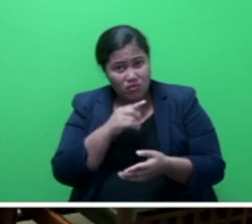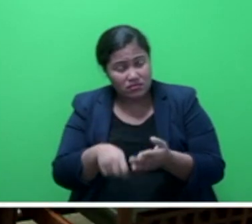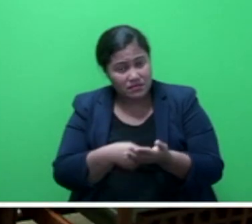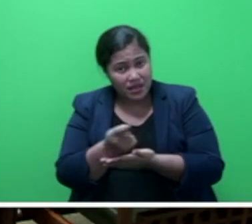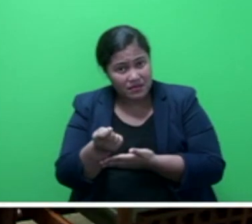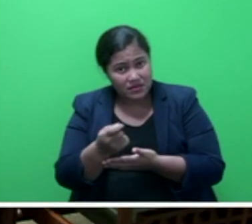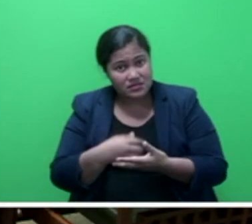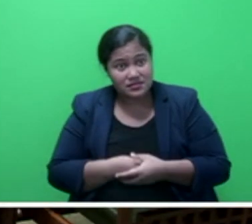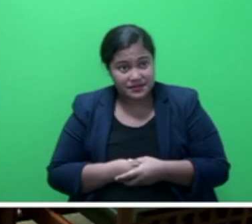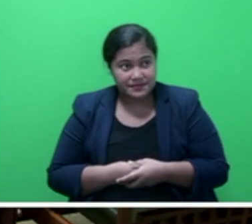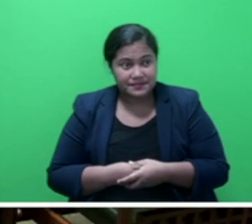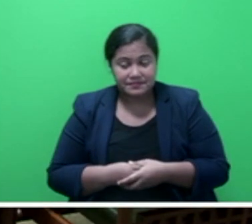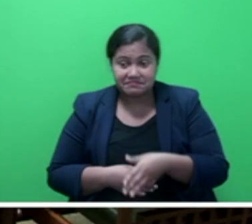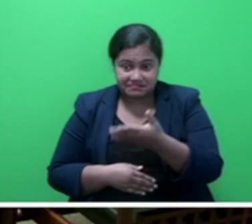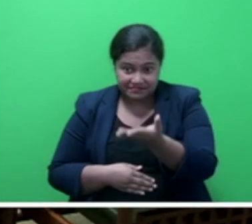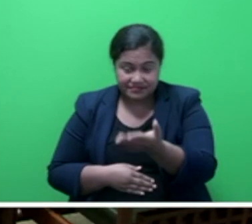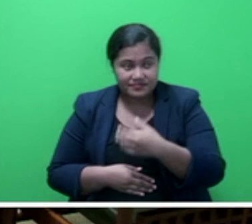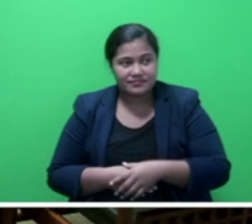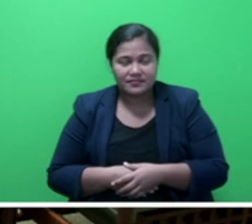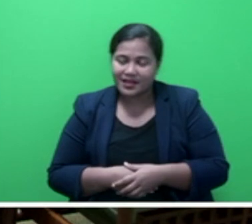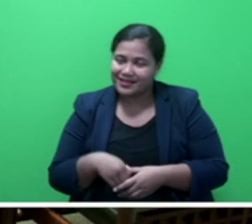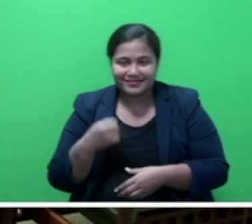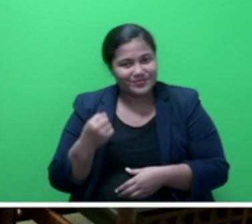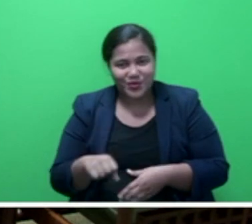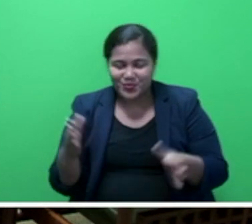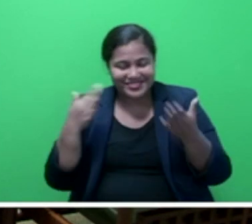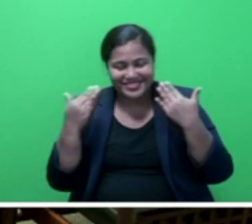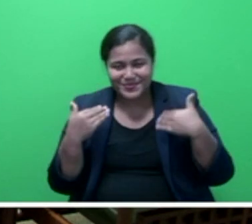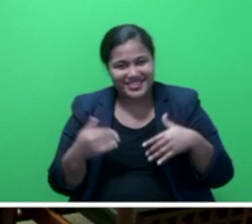Honourable Attorney General, you have the floor. No, Mr. Speaker, sir.